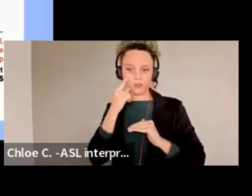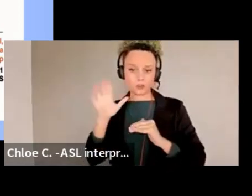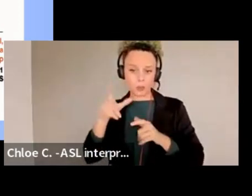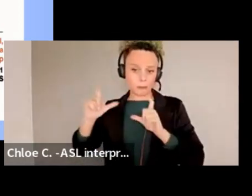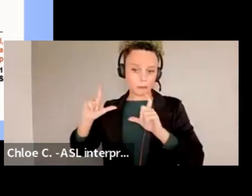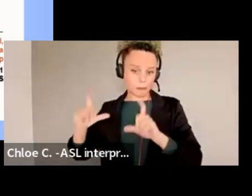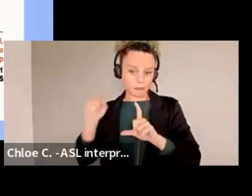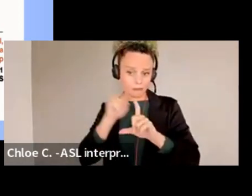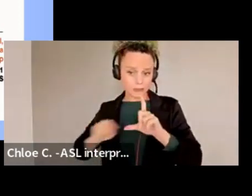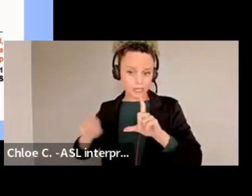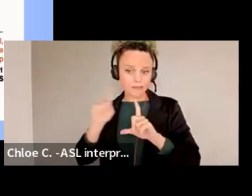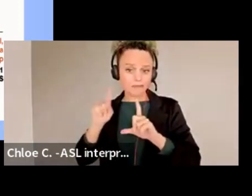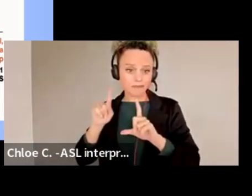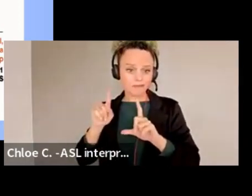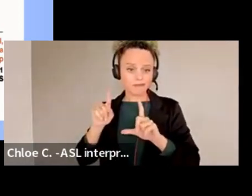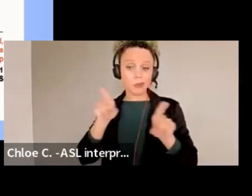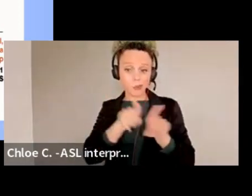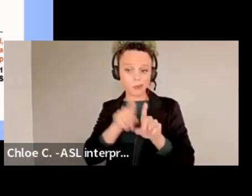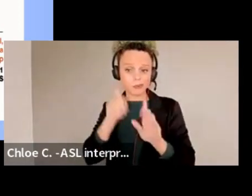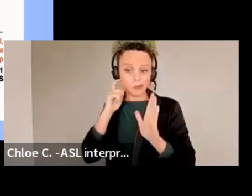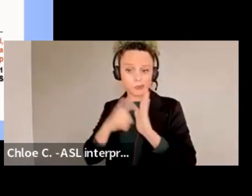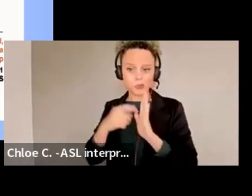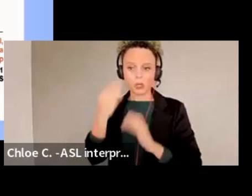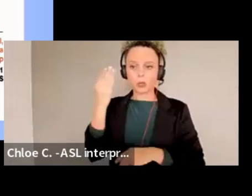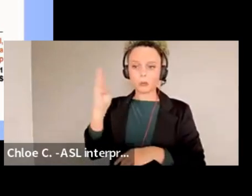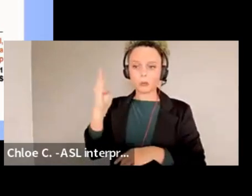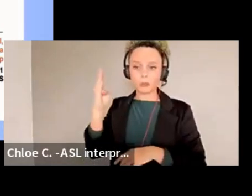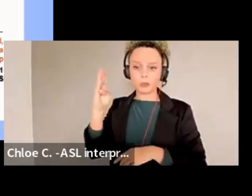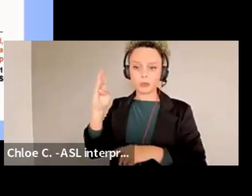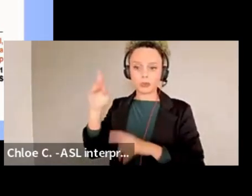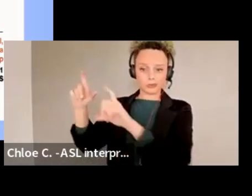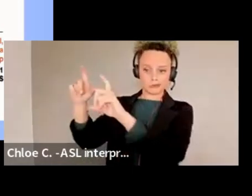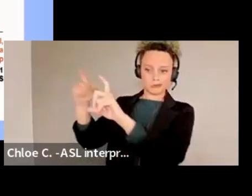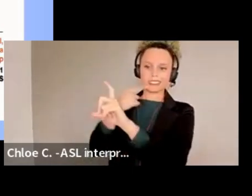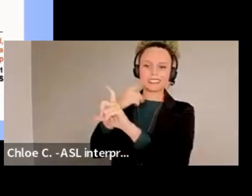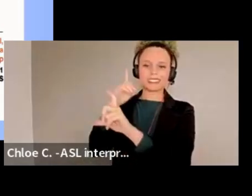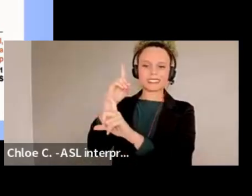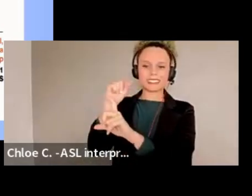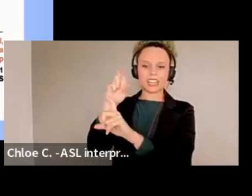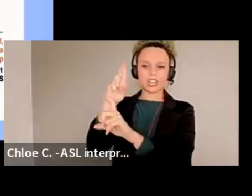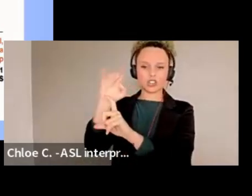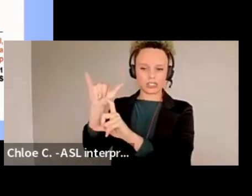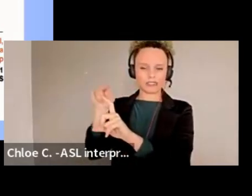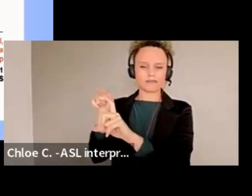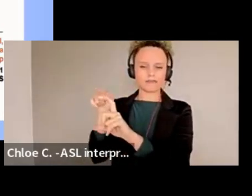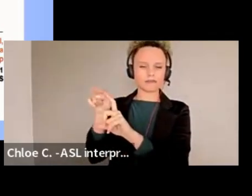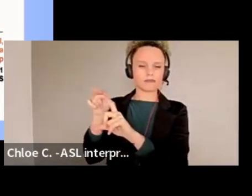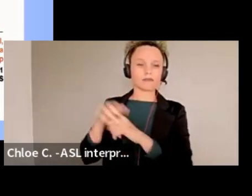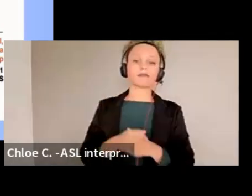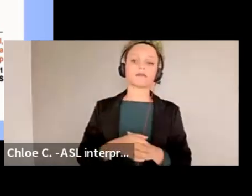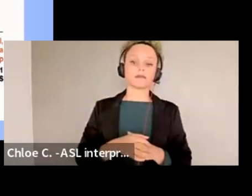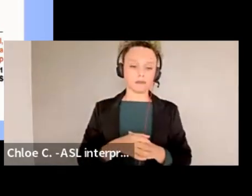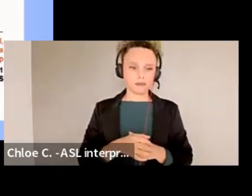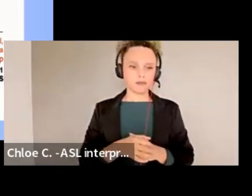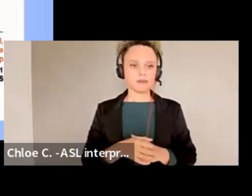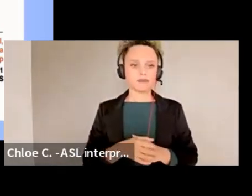on making sure that you have a balance of different types of foods on your plate. And then there is a blue